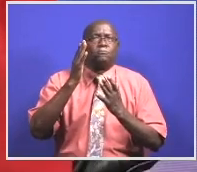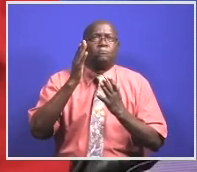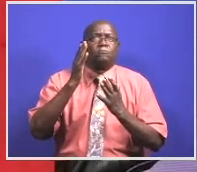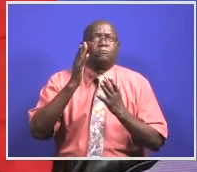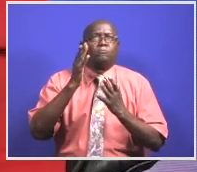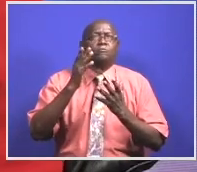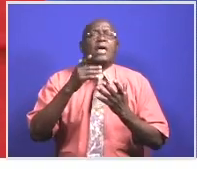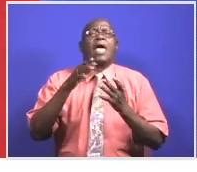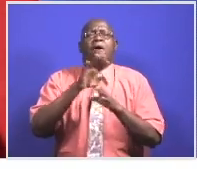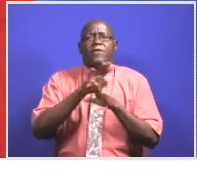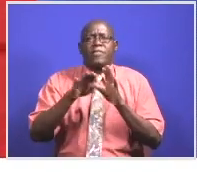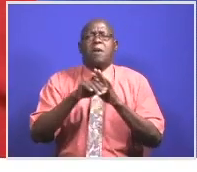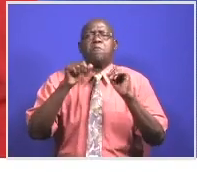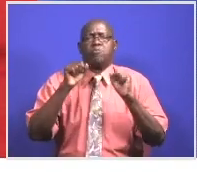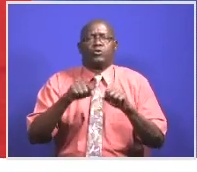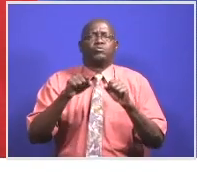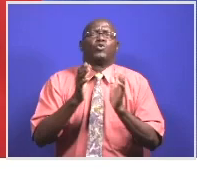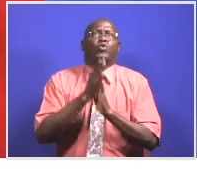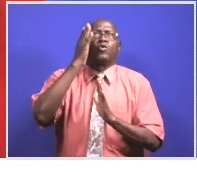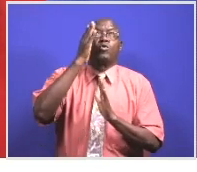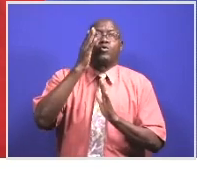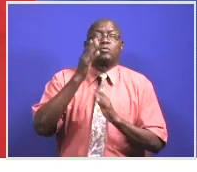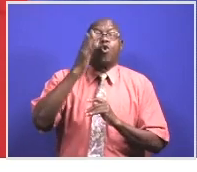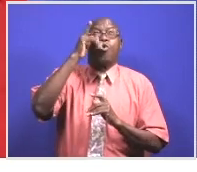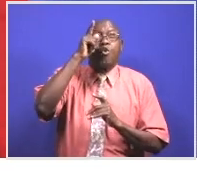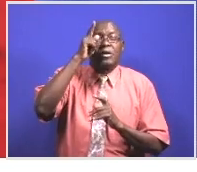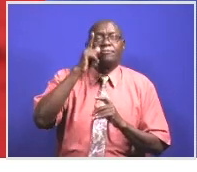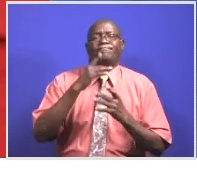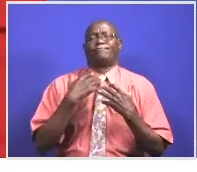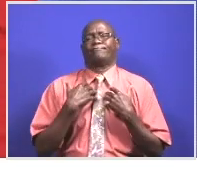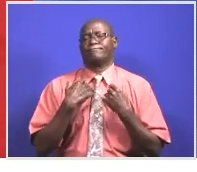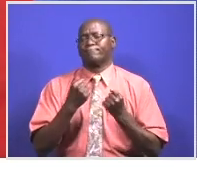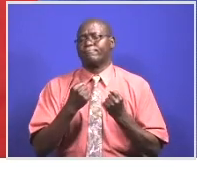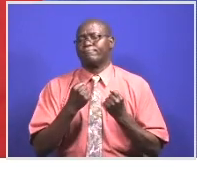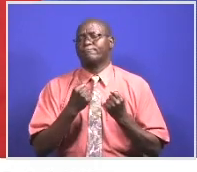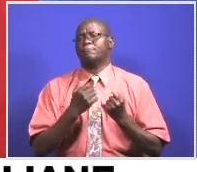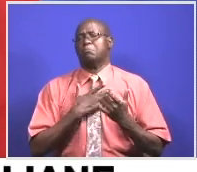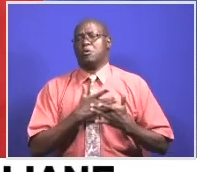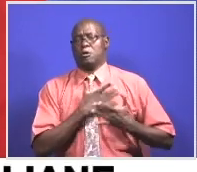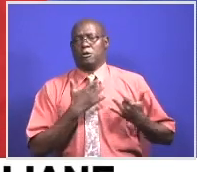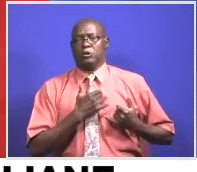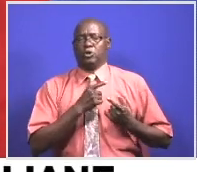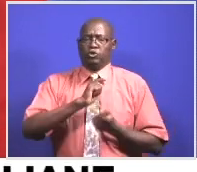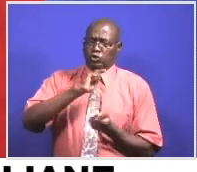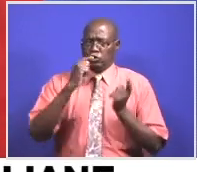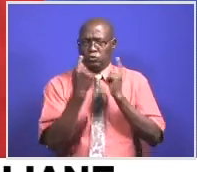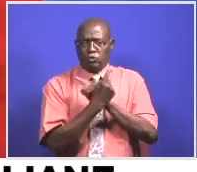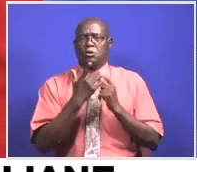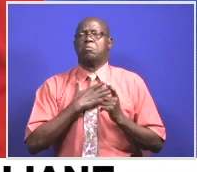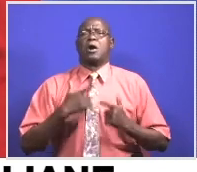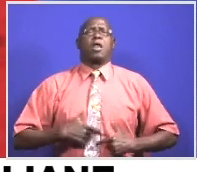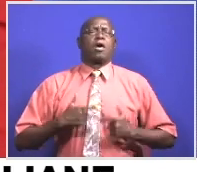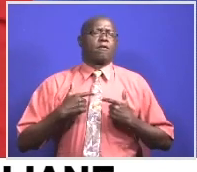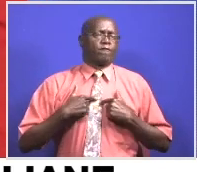God. Let me tell you, God healed my heart. God turned my life around. And he has